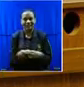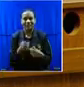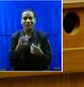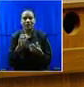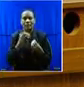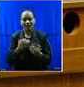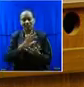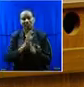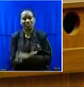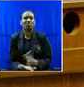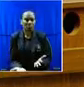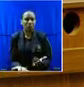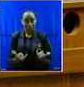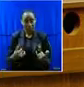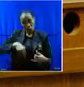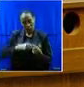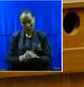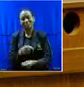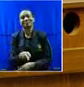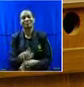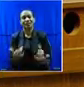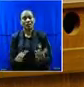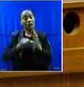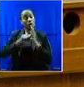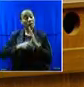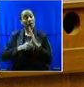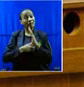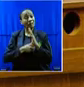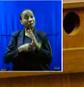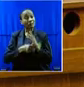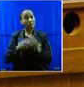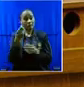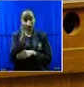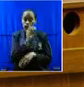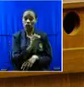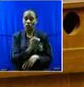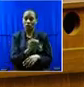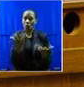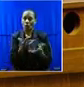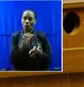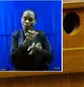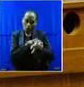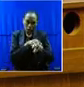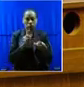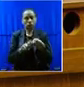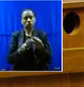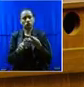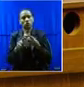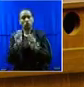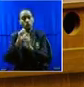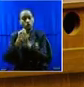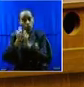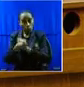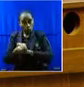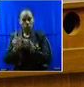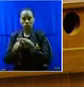Grant-making programs are being expanded in the creative, cultural, and sports sector, and